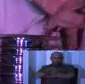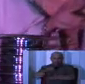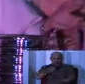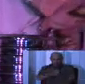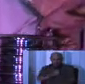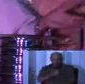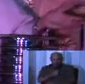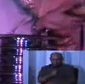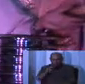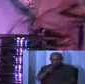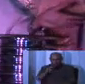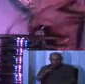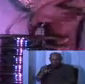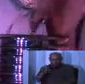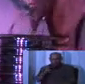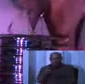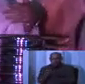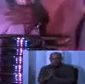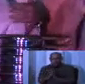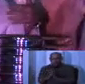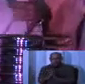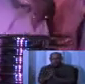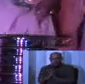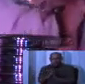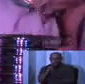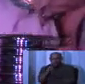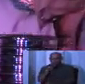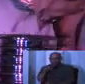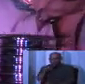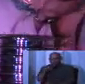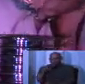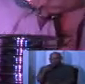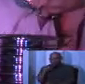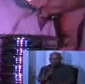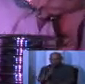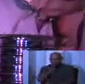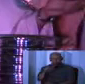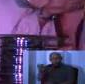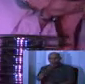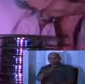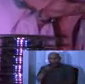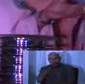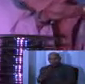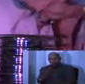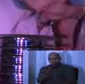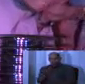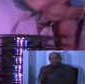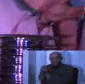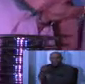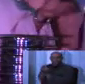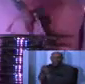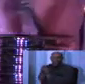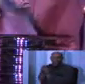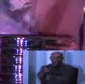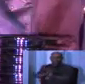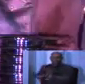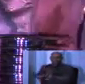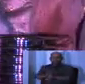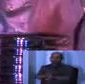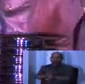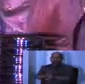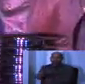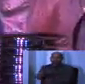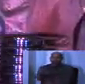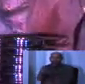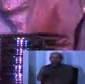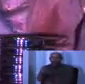Metropolitan Community Church do not ask if you're a member of this church or indeed of any other Christian or other institution in order to come and